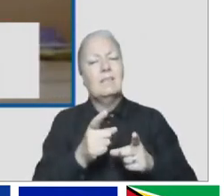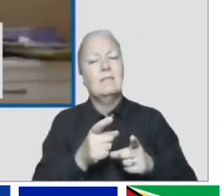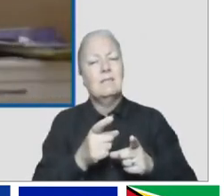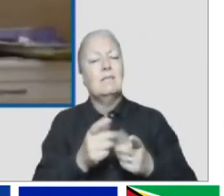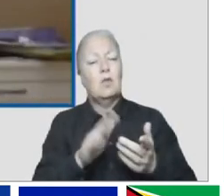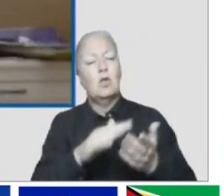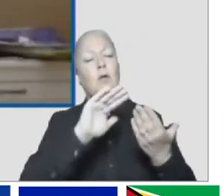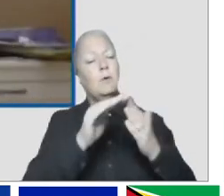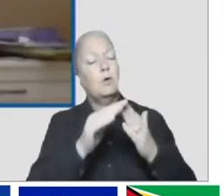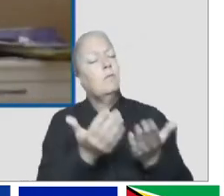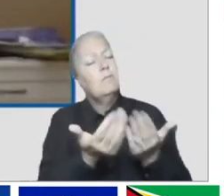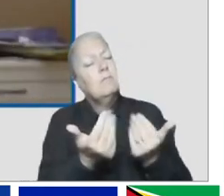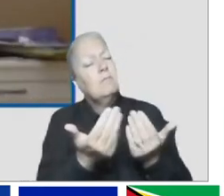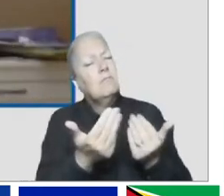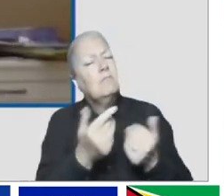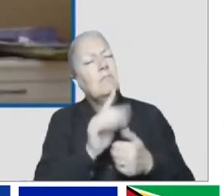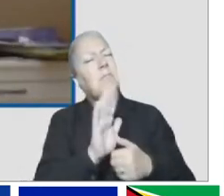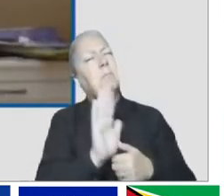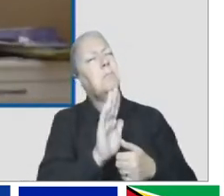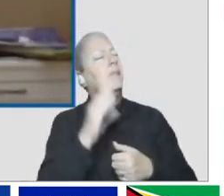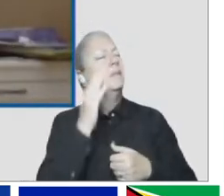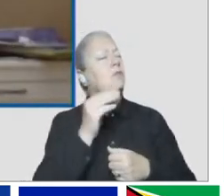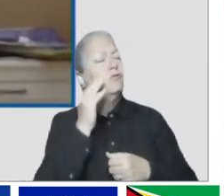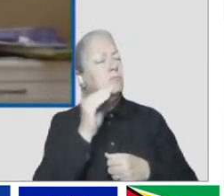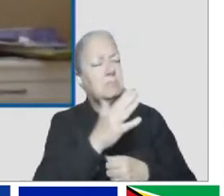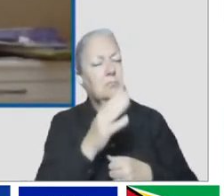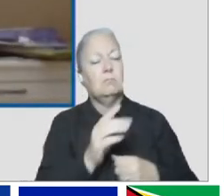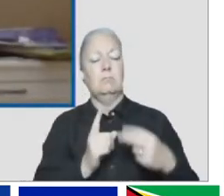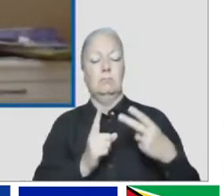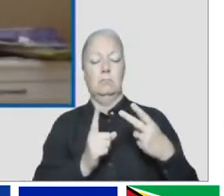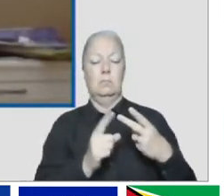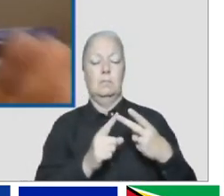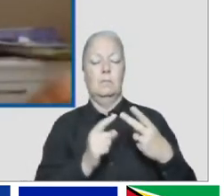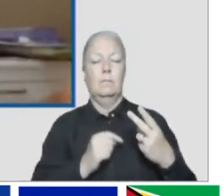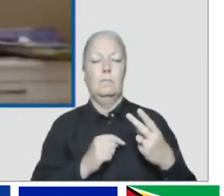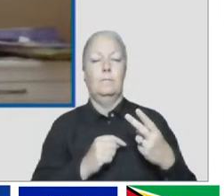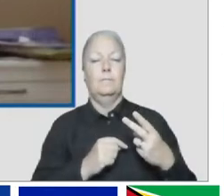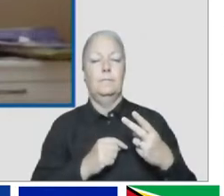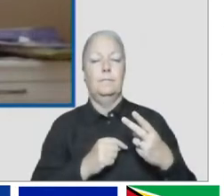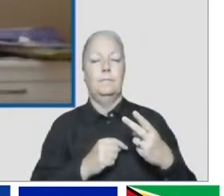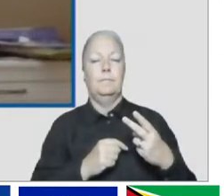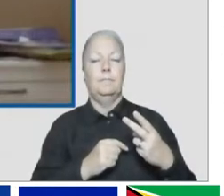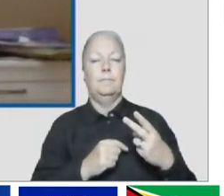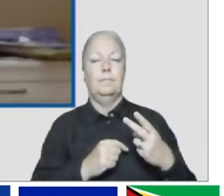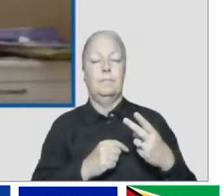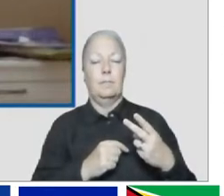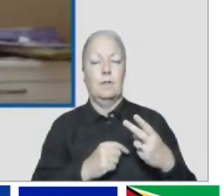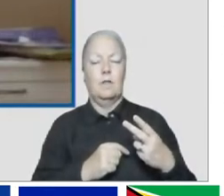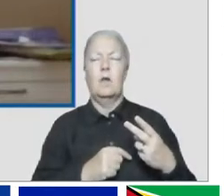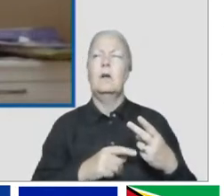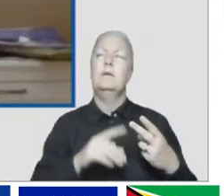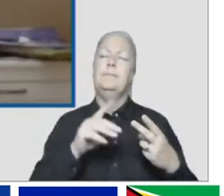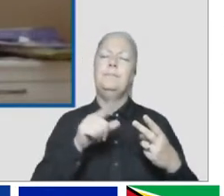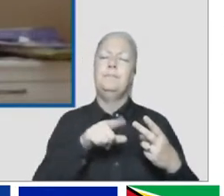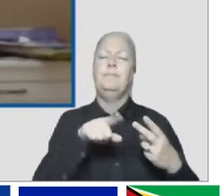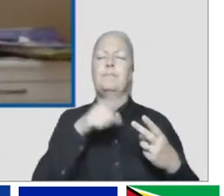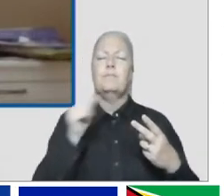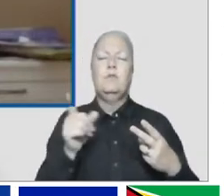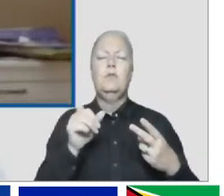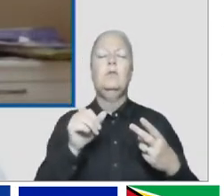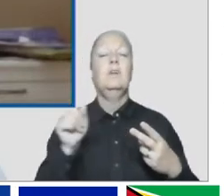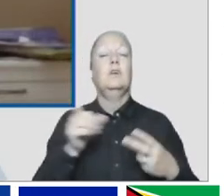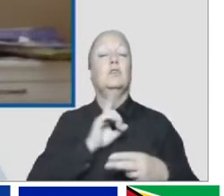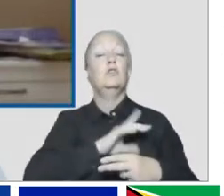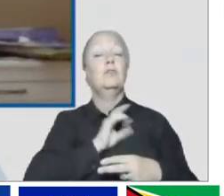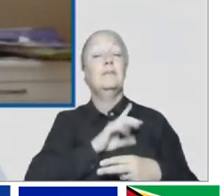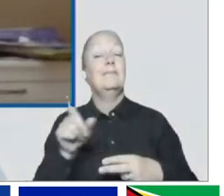experiences. Number two, as actually it was Dr. Paola, Dr. from Chile, he actually articulated it very clearly